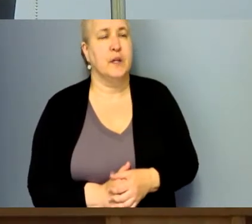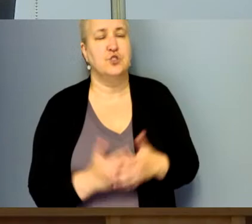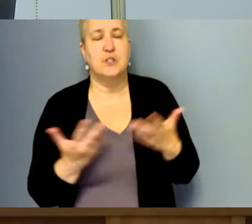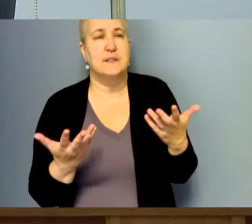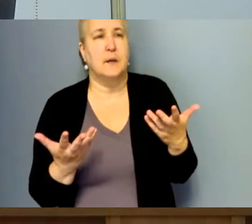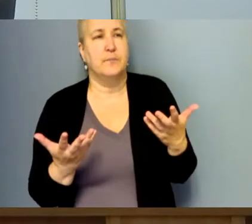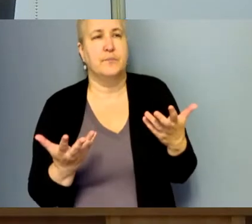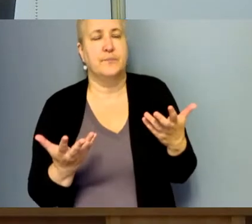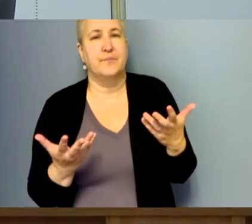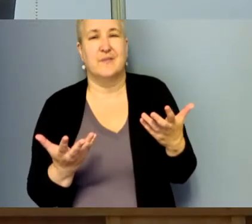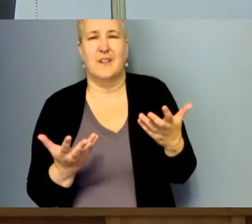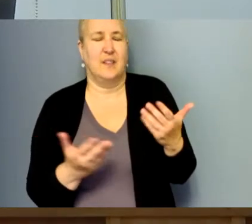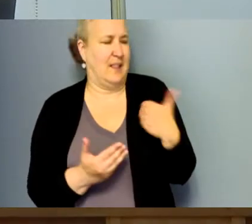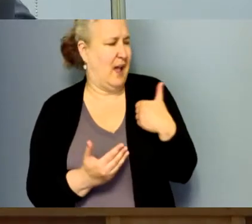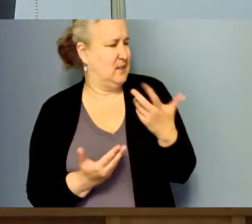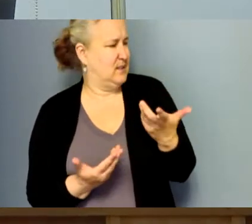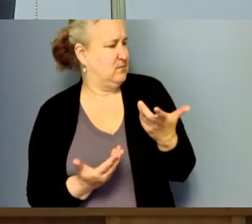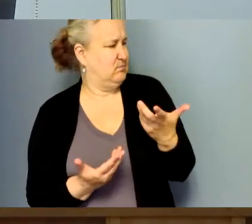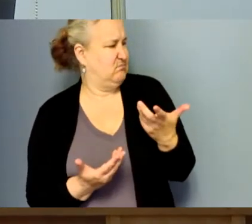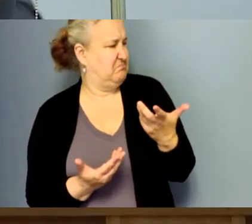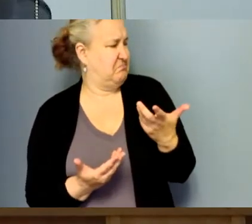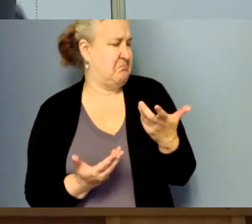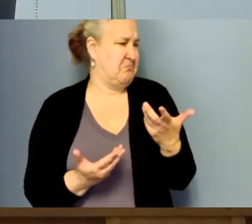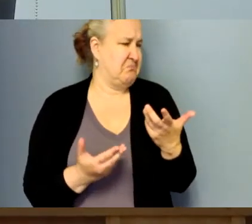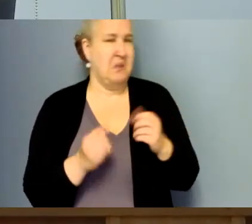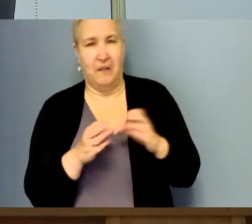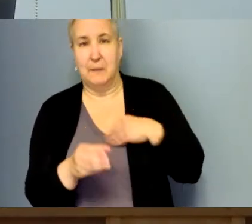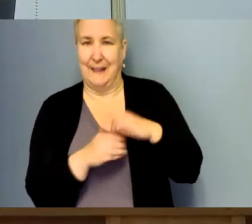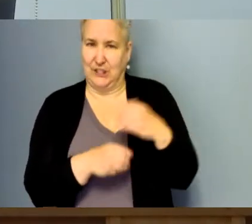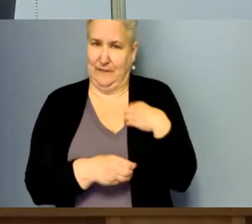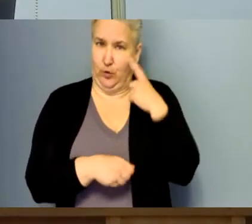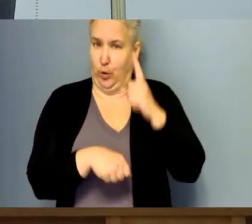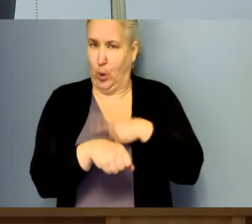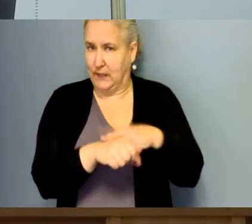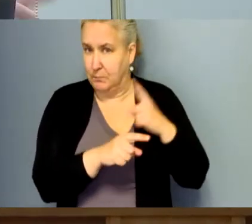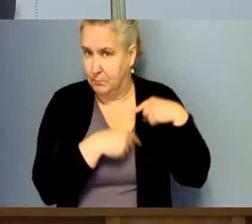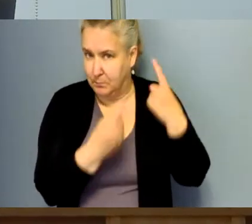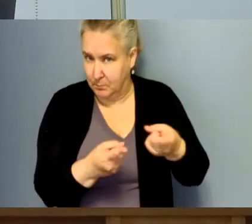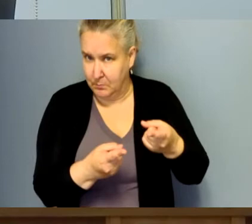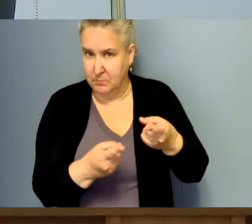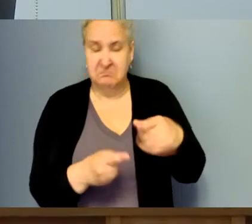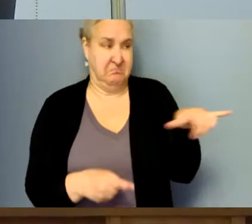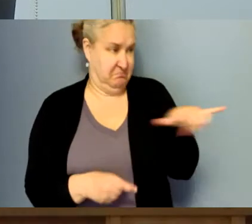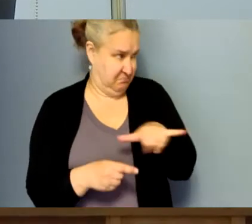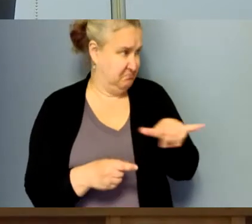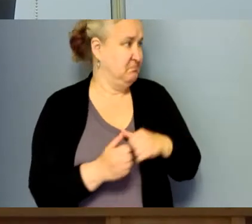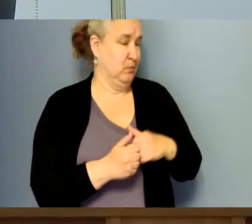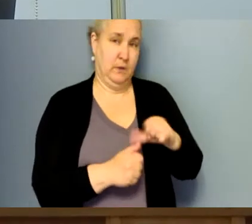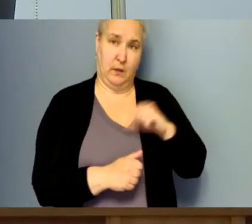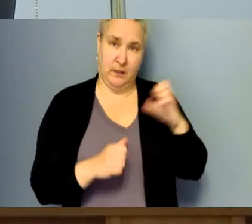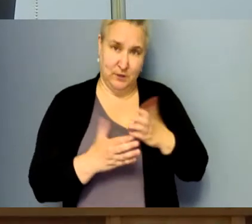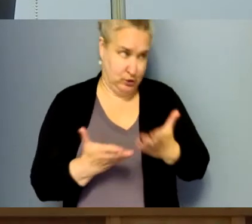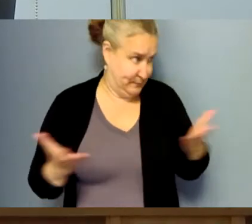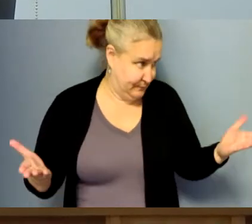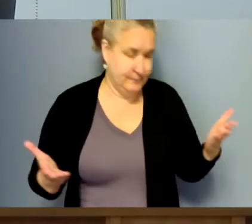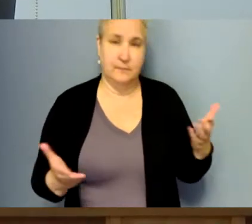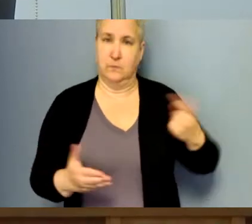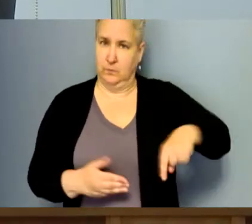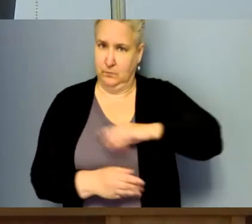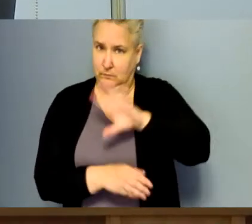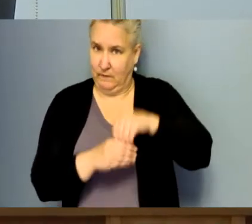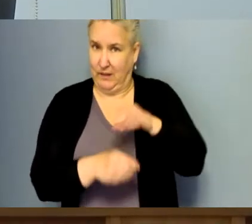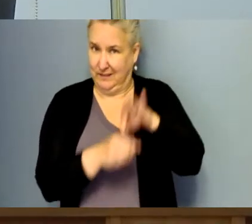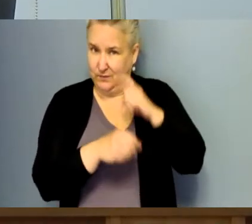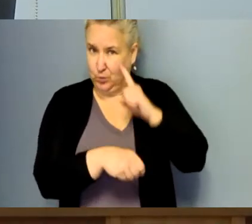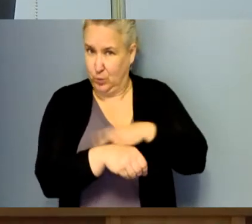it occurred to me over the last, I'm obviously an elected official for a long time, as is Commissioner Seglia, Commissioner DiGirolamo. We've both been involved in elections